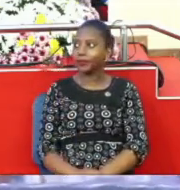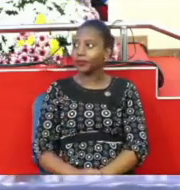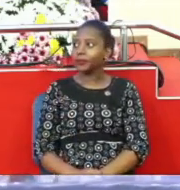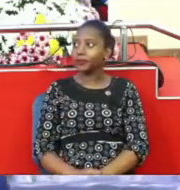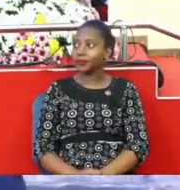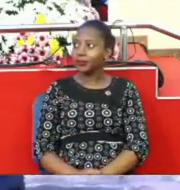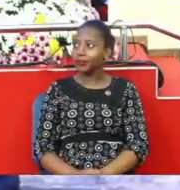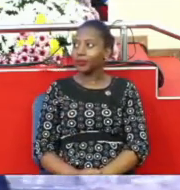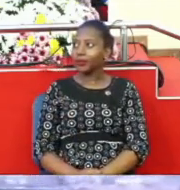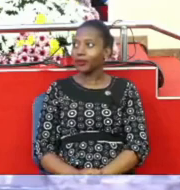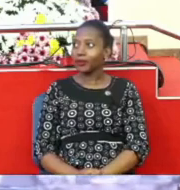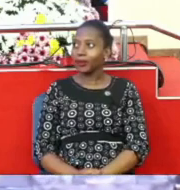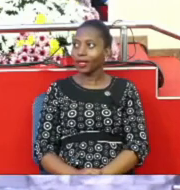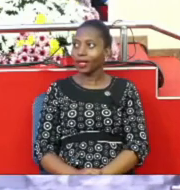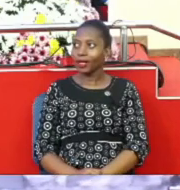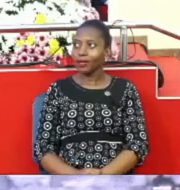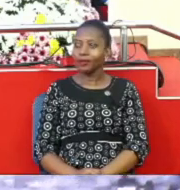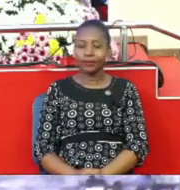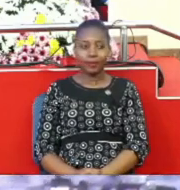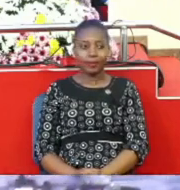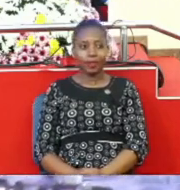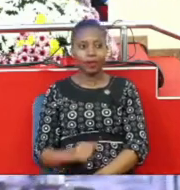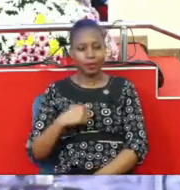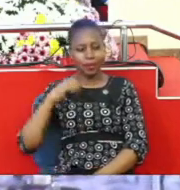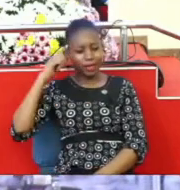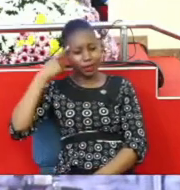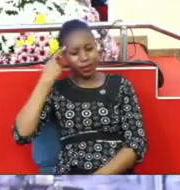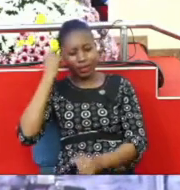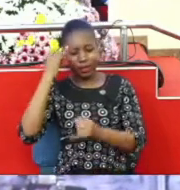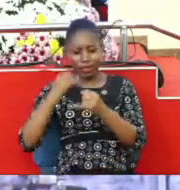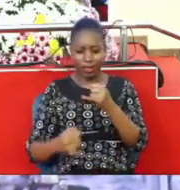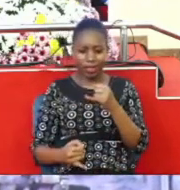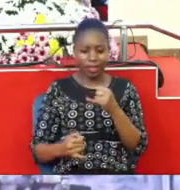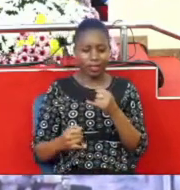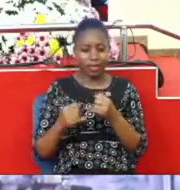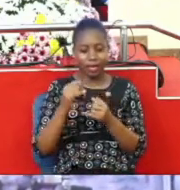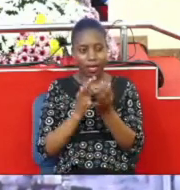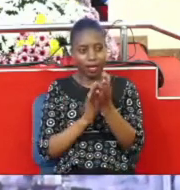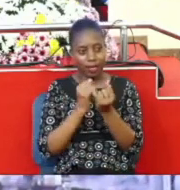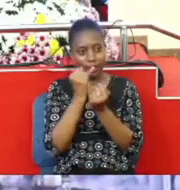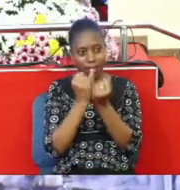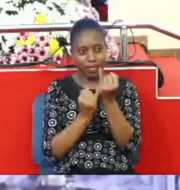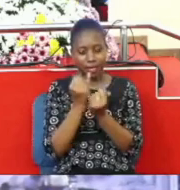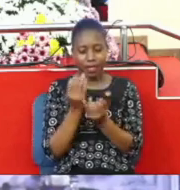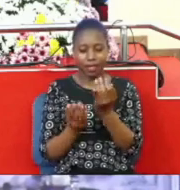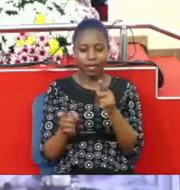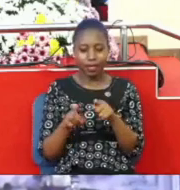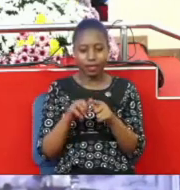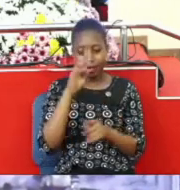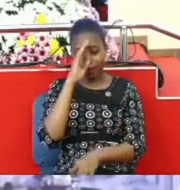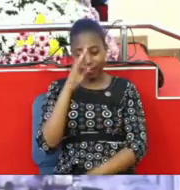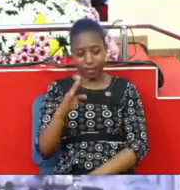It was like last Saturday and Sunday. Ilikuwa ni kama Jumapili iliyopita na nyingine. Heaven's gate. Ilikuwa ni hell's